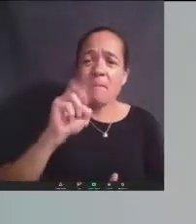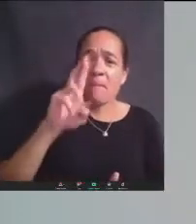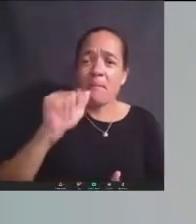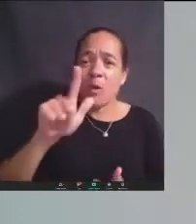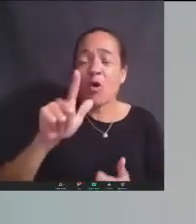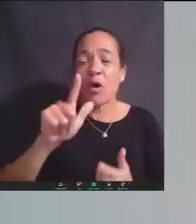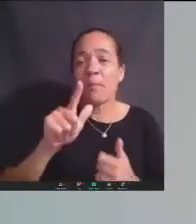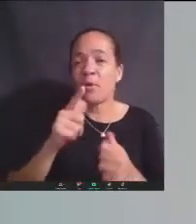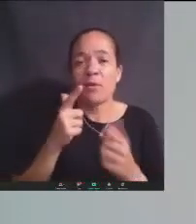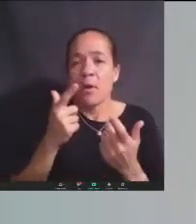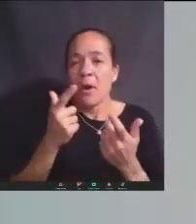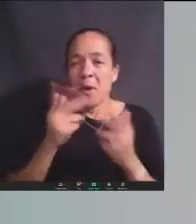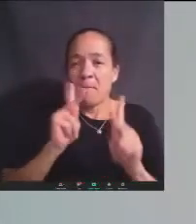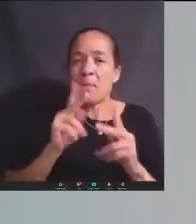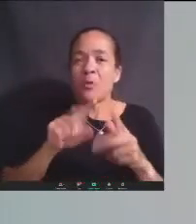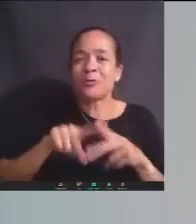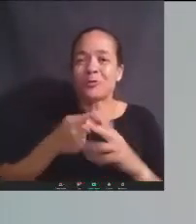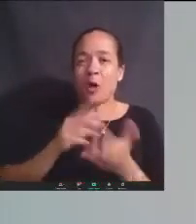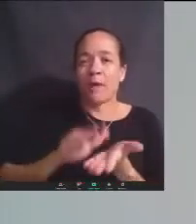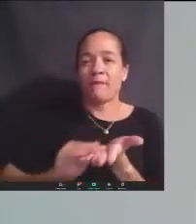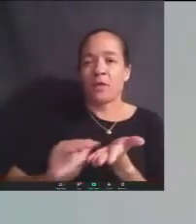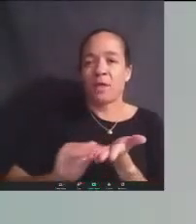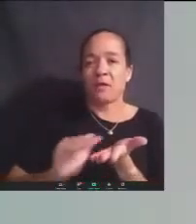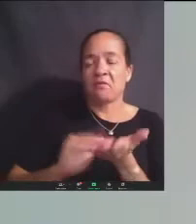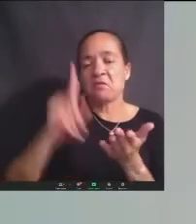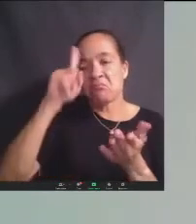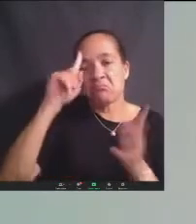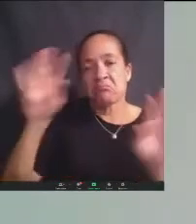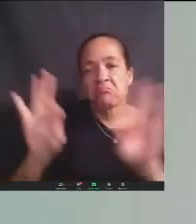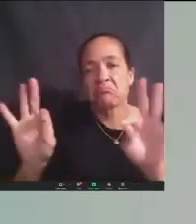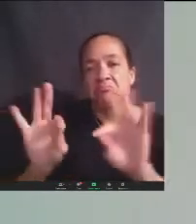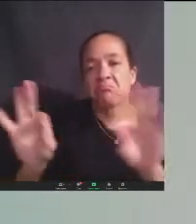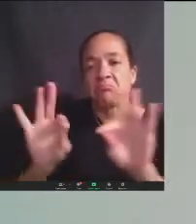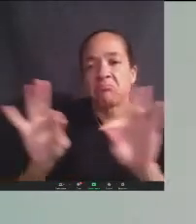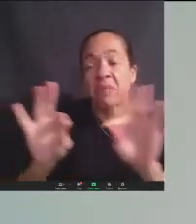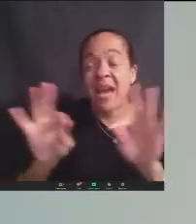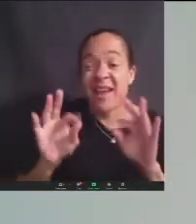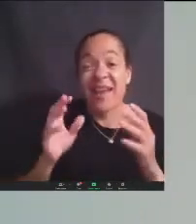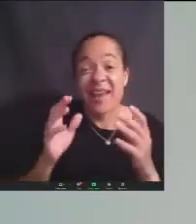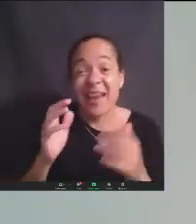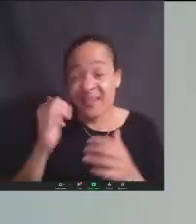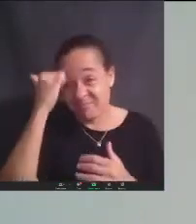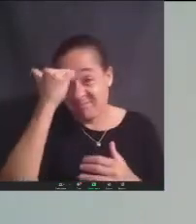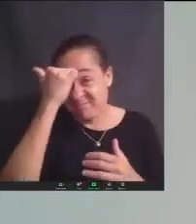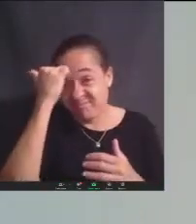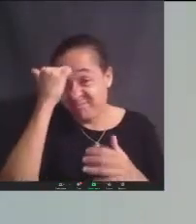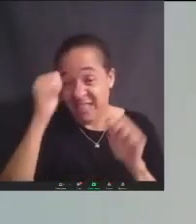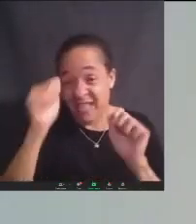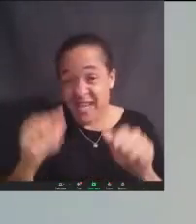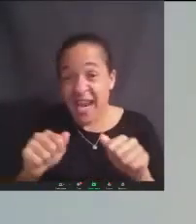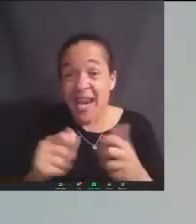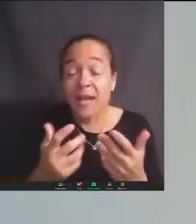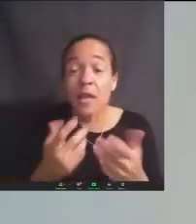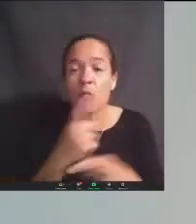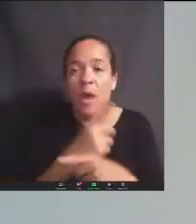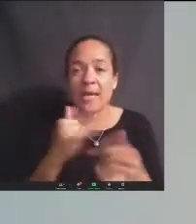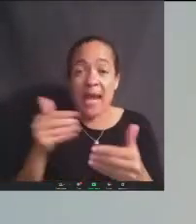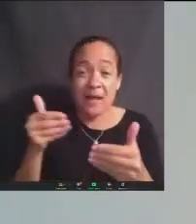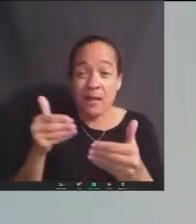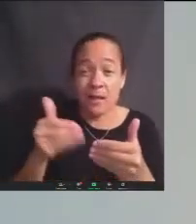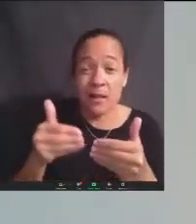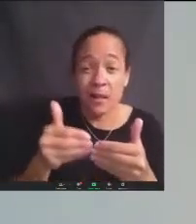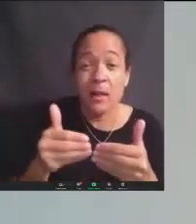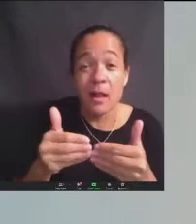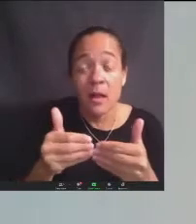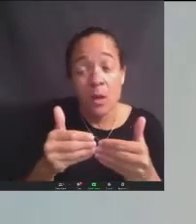right? Incidental. And we are definitely, we're clearly at that tipping point. And the other thing that's,